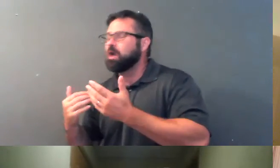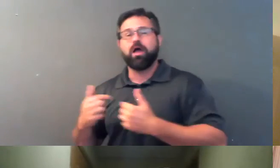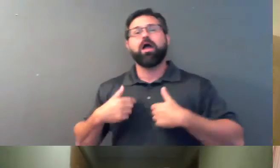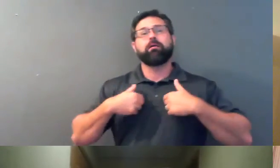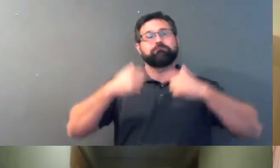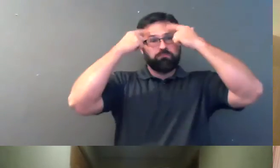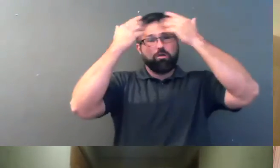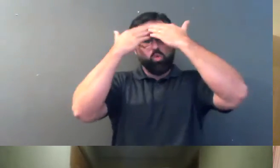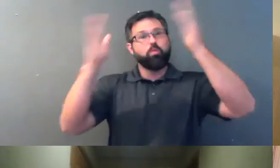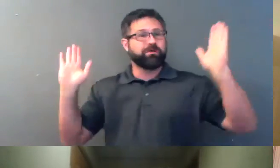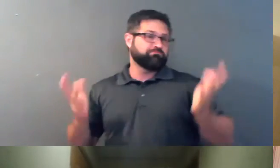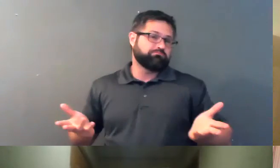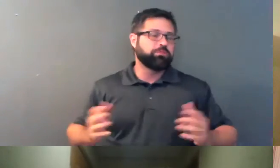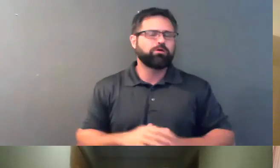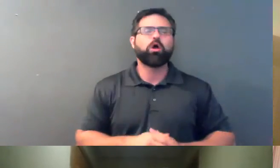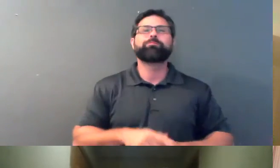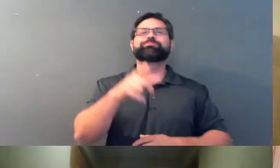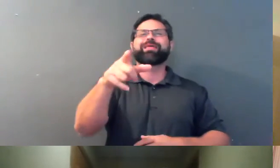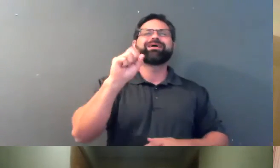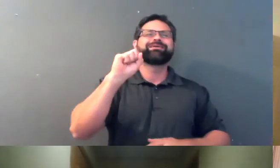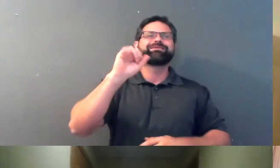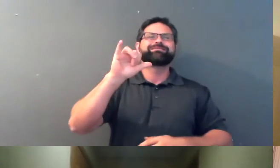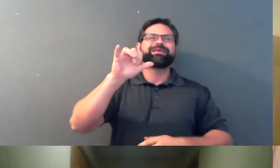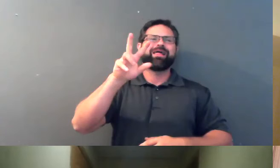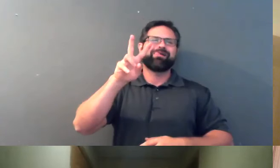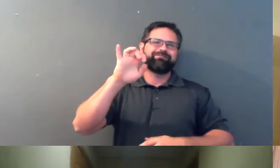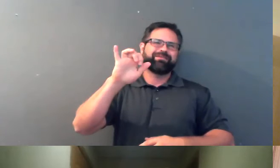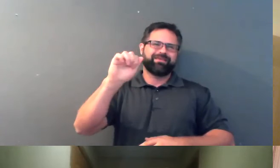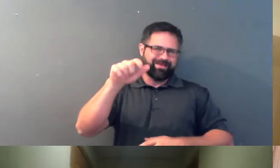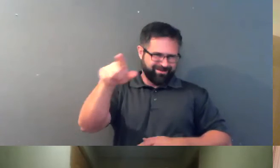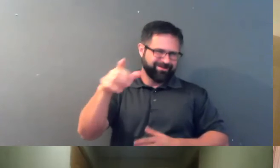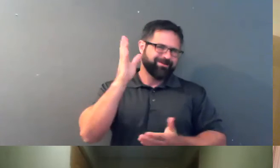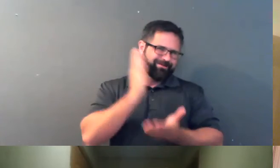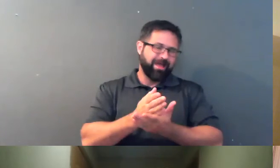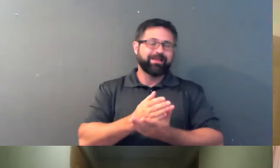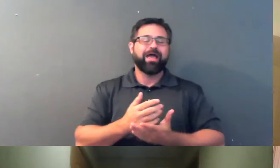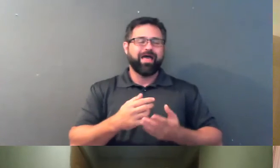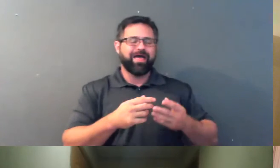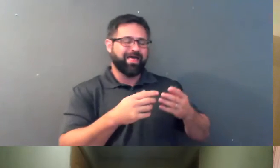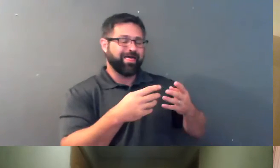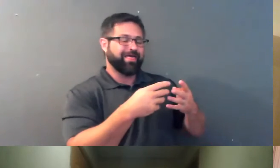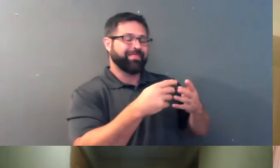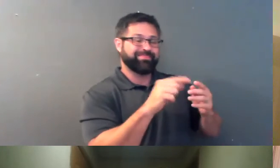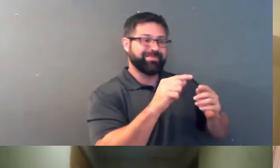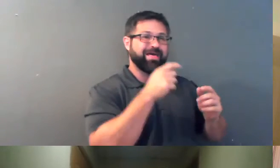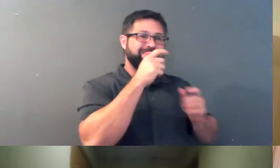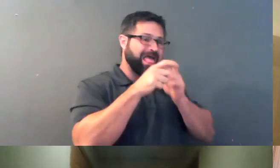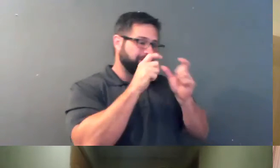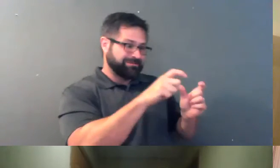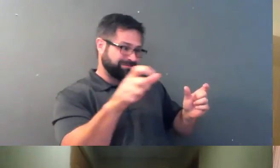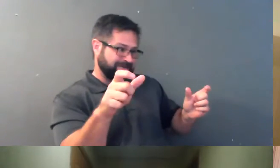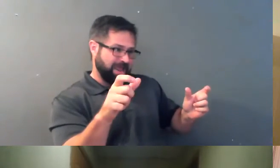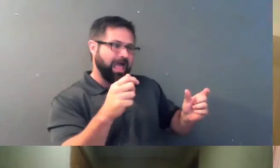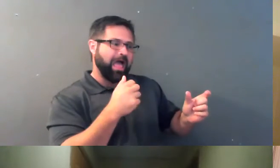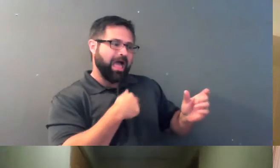with Sylvia. I was using the language that was put forward in recent reports rather loosely and under advisement.